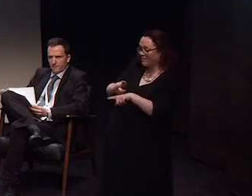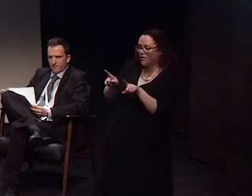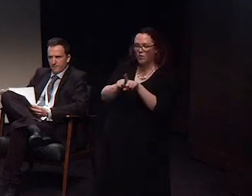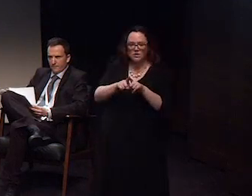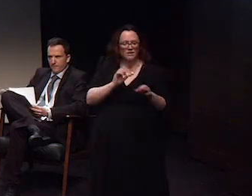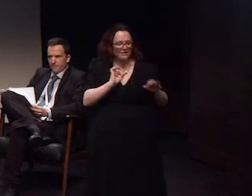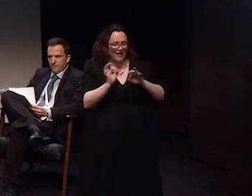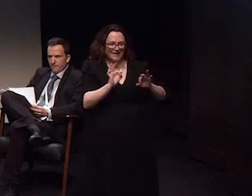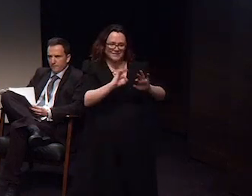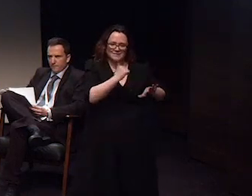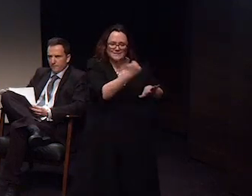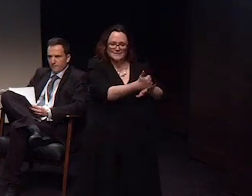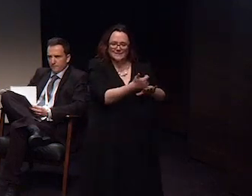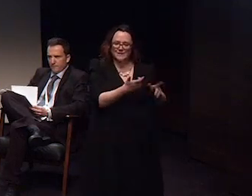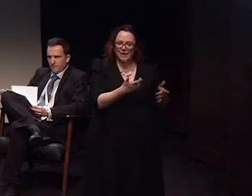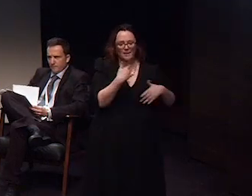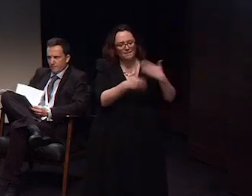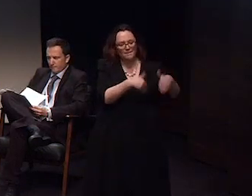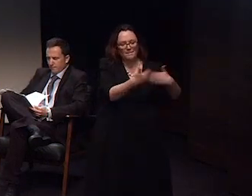analyze by